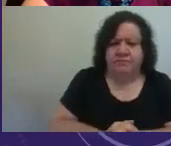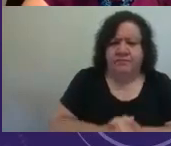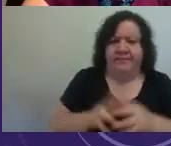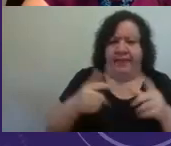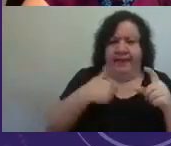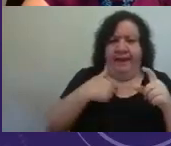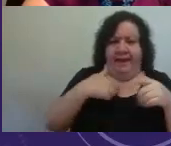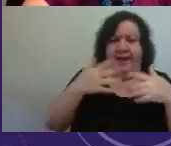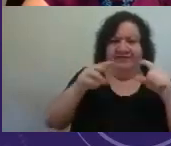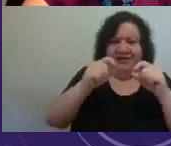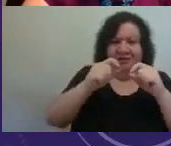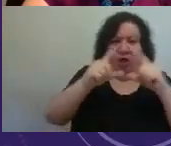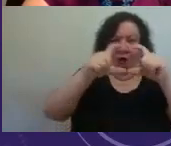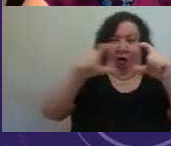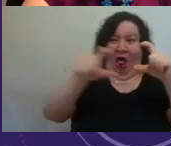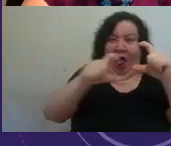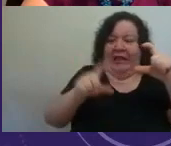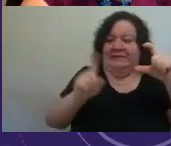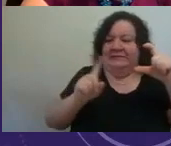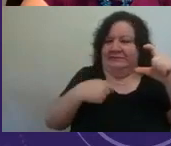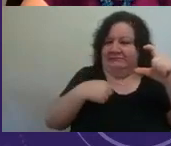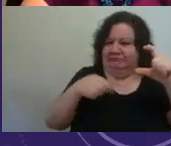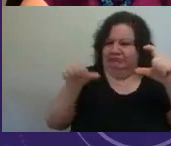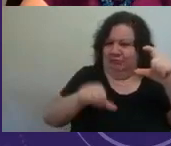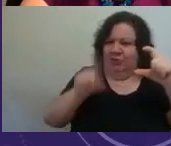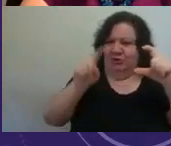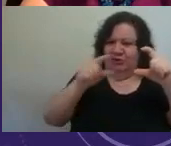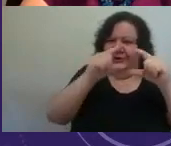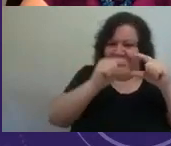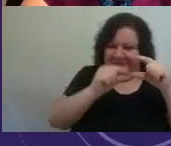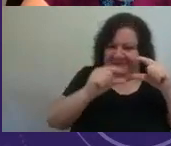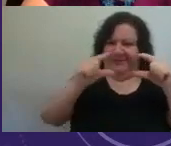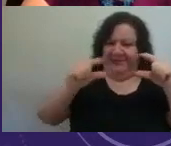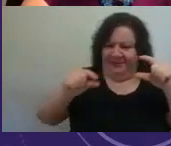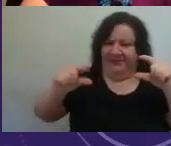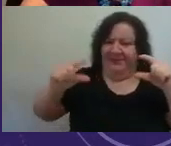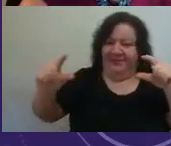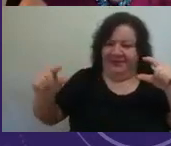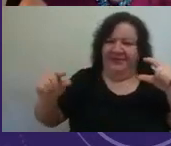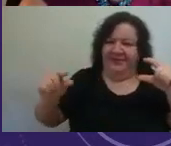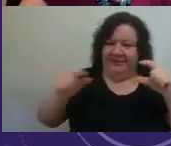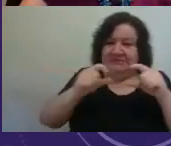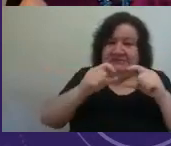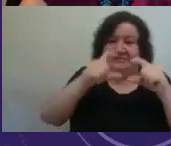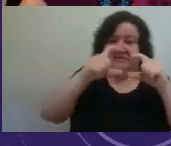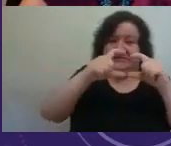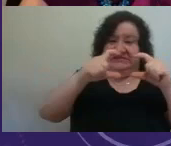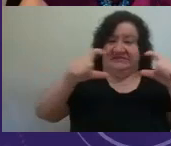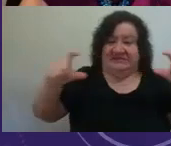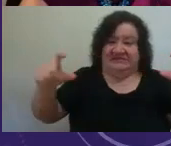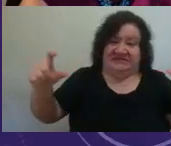alt text image description or anything in general. Right, thank you. And this is Alice, and we've got two